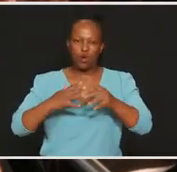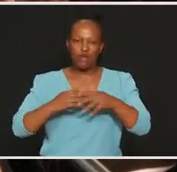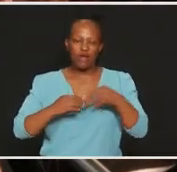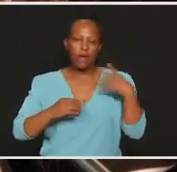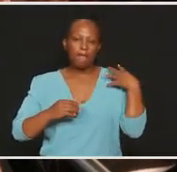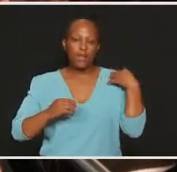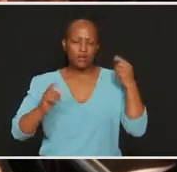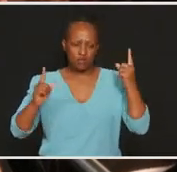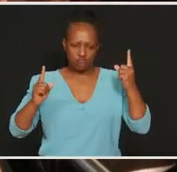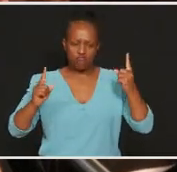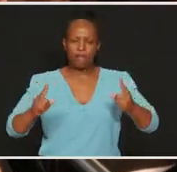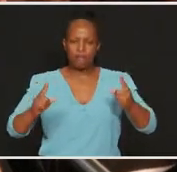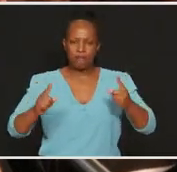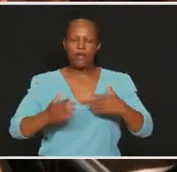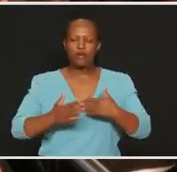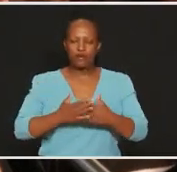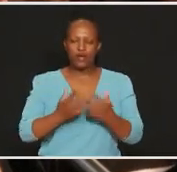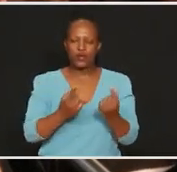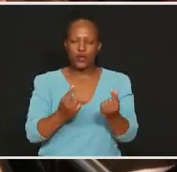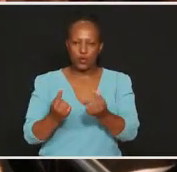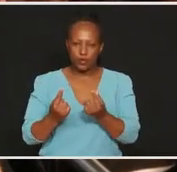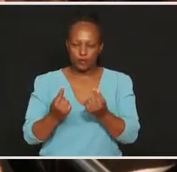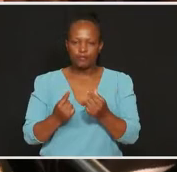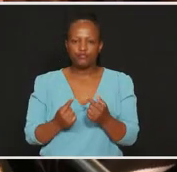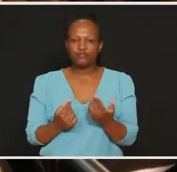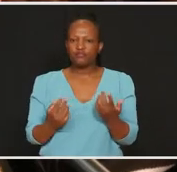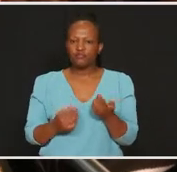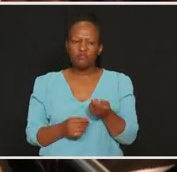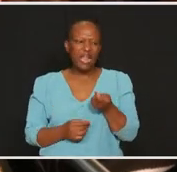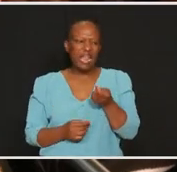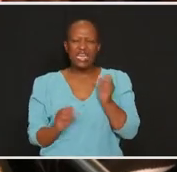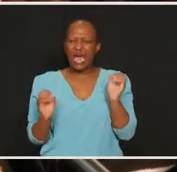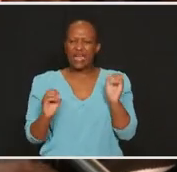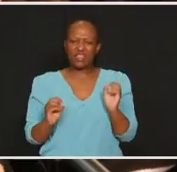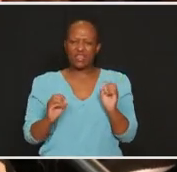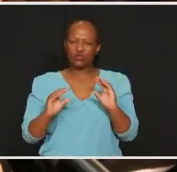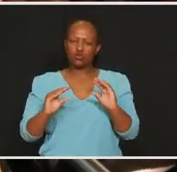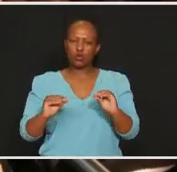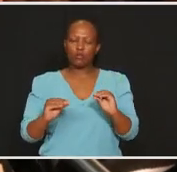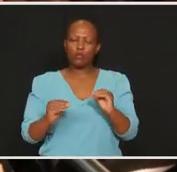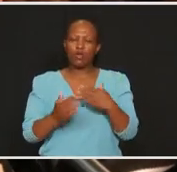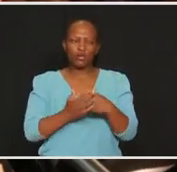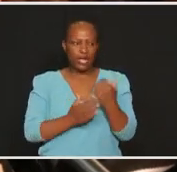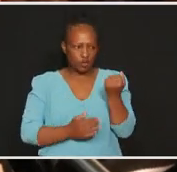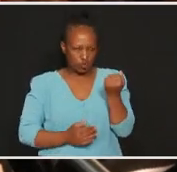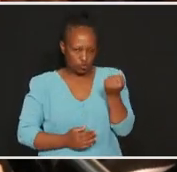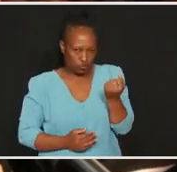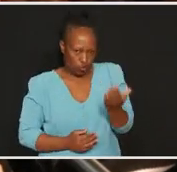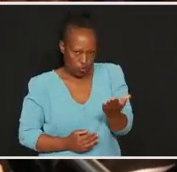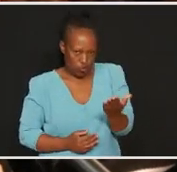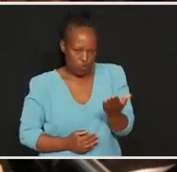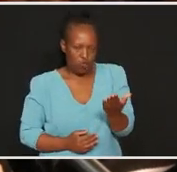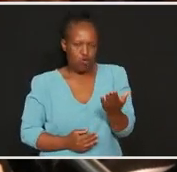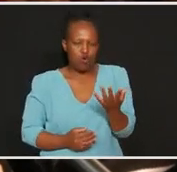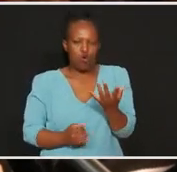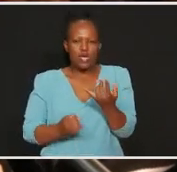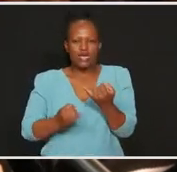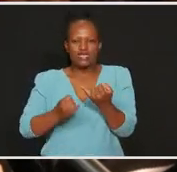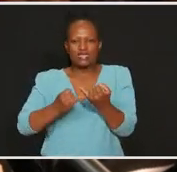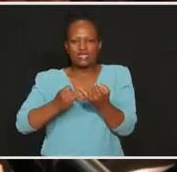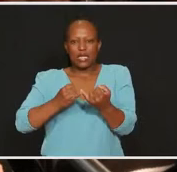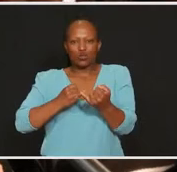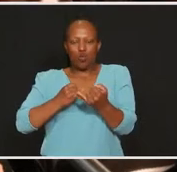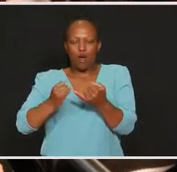subject to regulations there is very little that will stop the minister soon including the sexual orientation gender